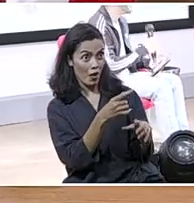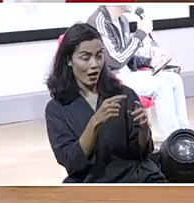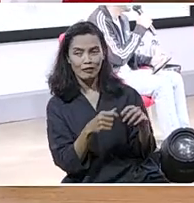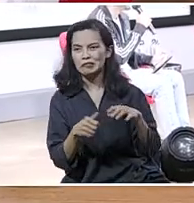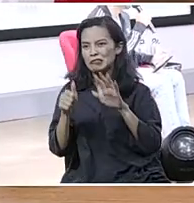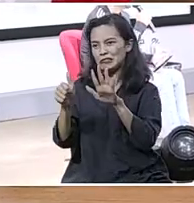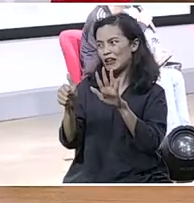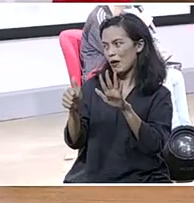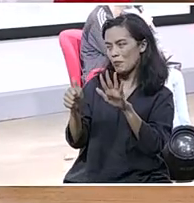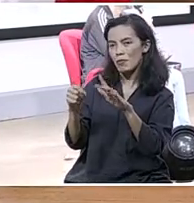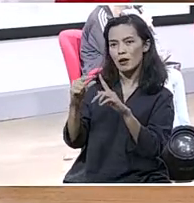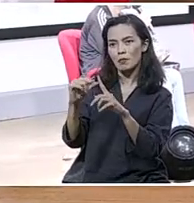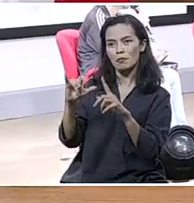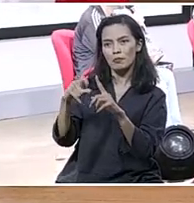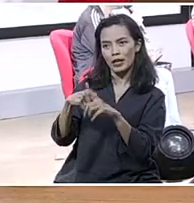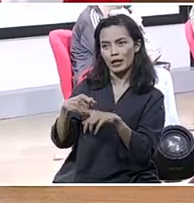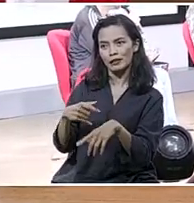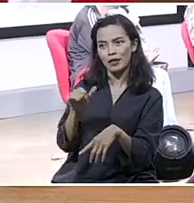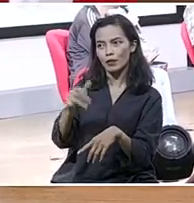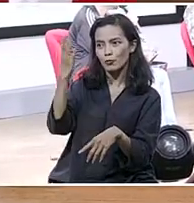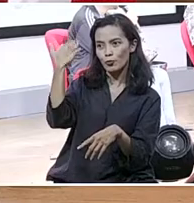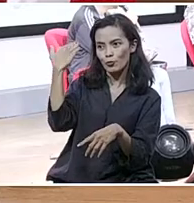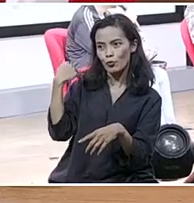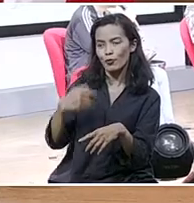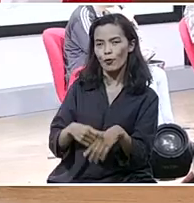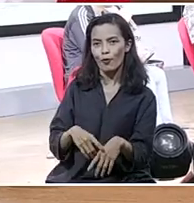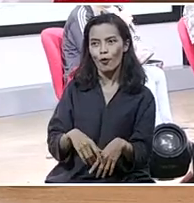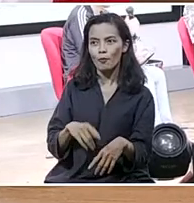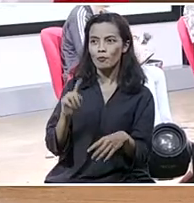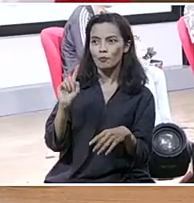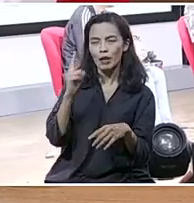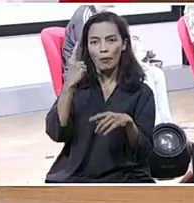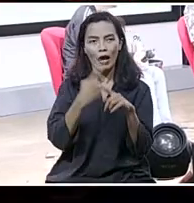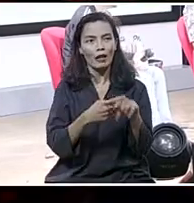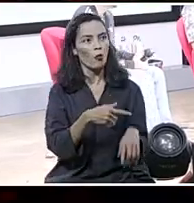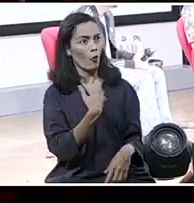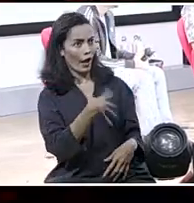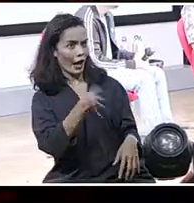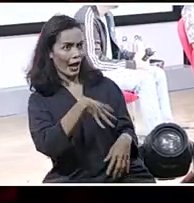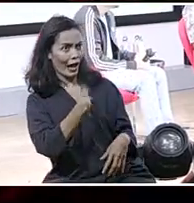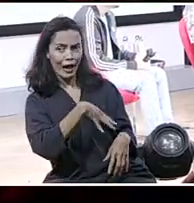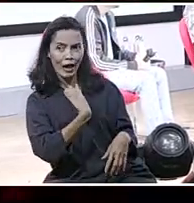in the draft, Ooh. First round. So sixth pick, first round. Yeah.